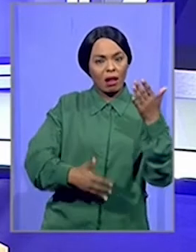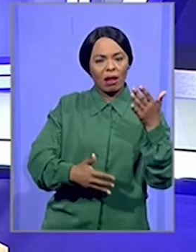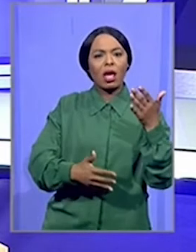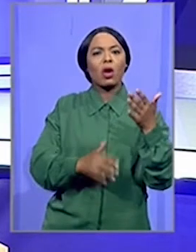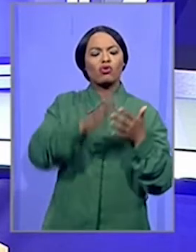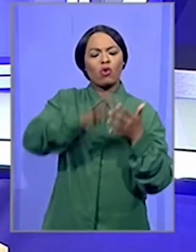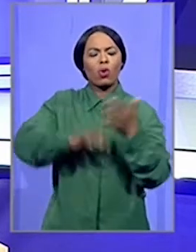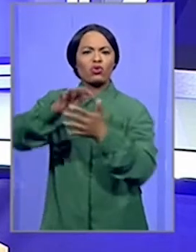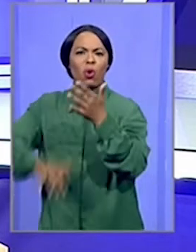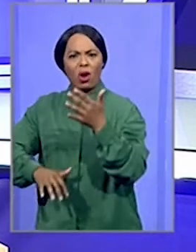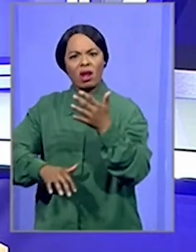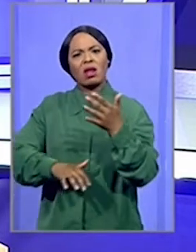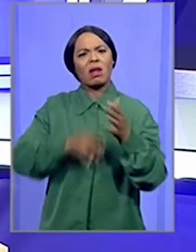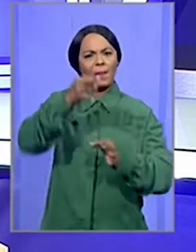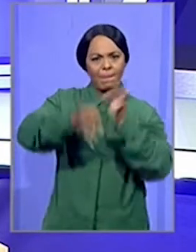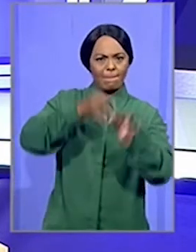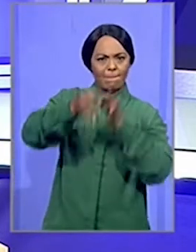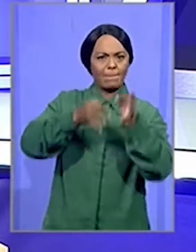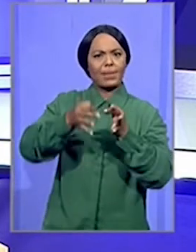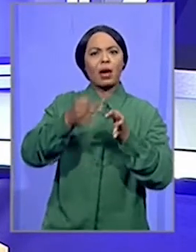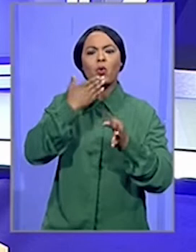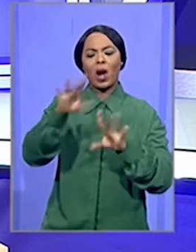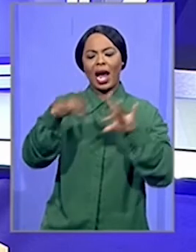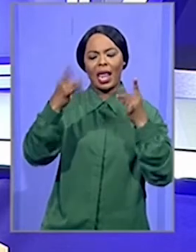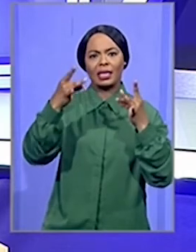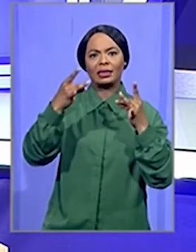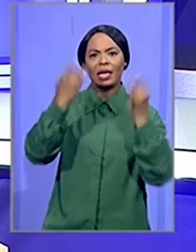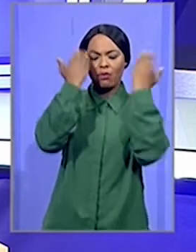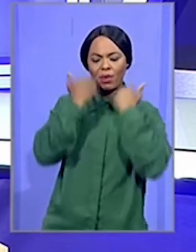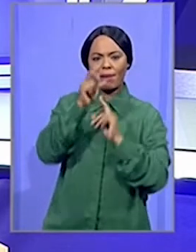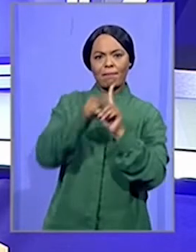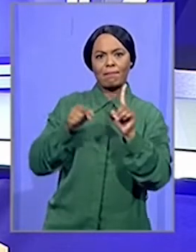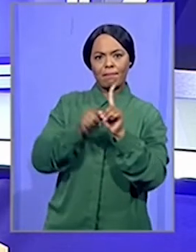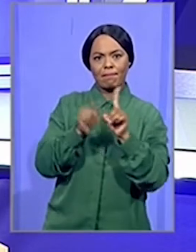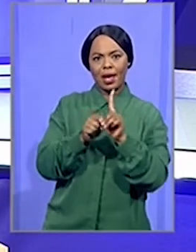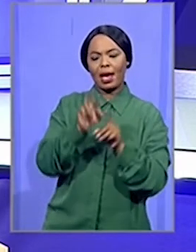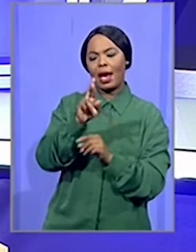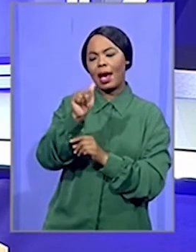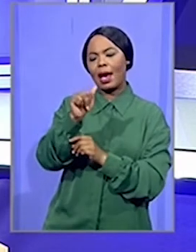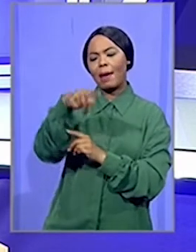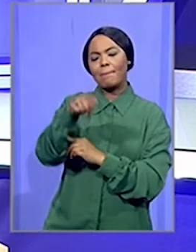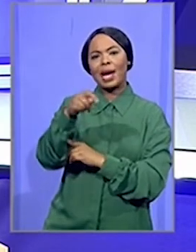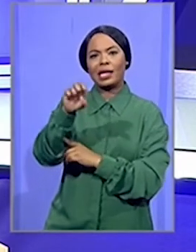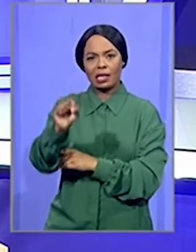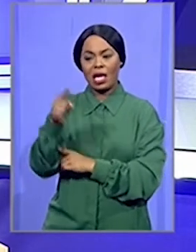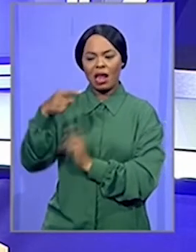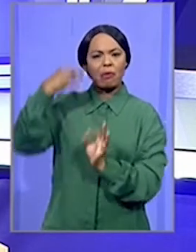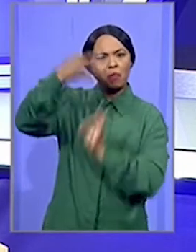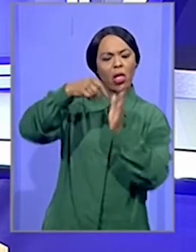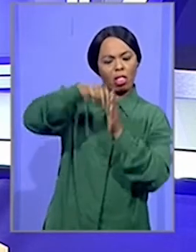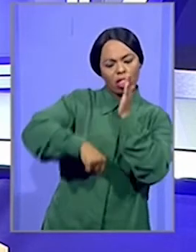le mosekaseki wa dipolitiki mo advocate Mashele Rapatsa. Ba ga Rapatsa re a